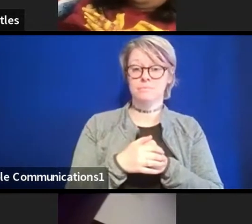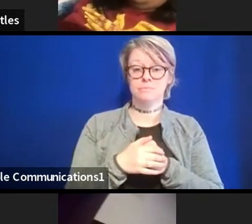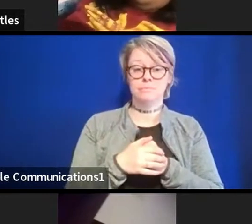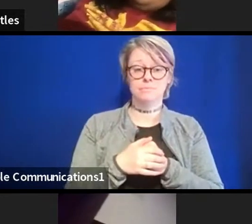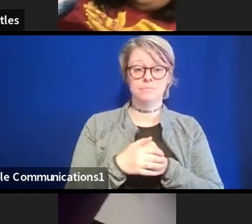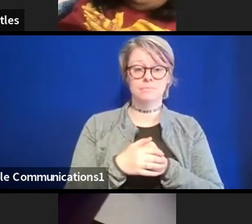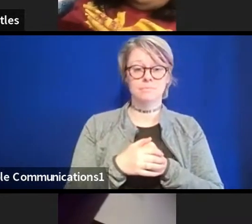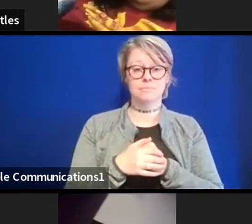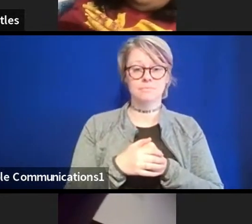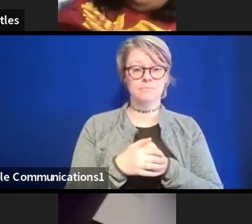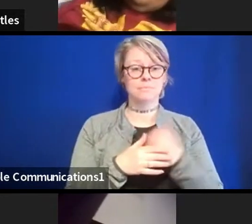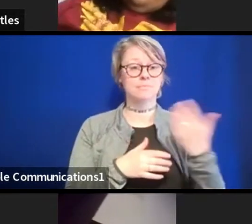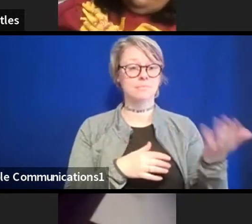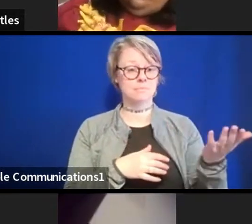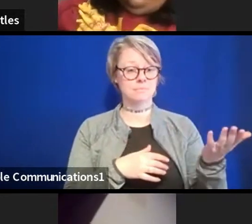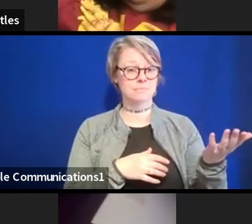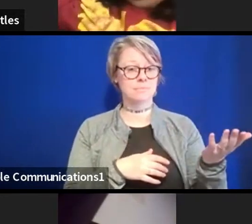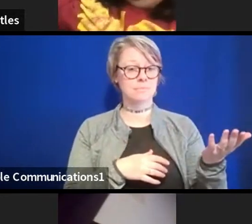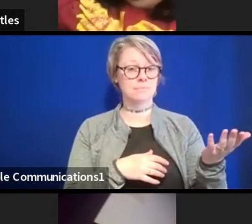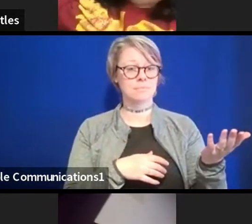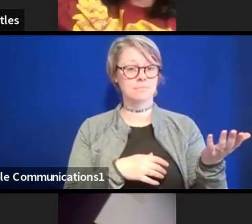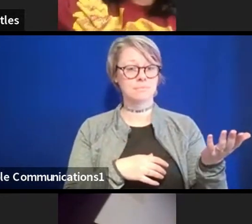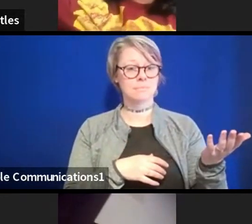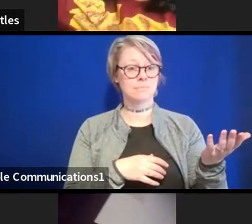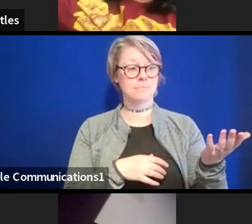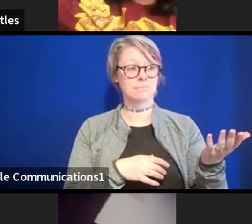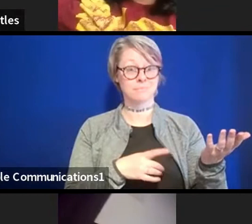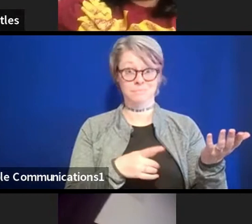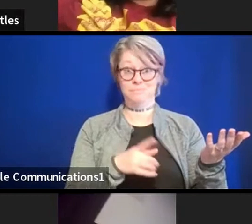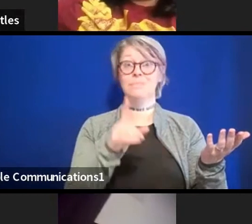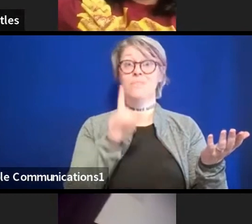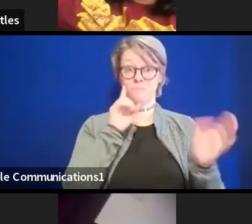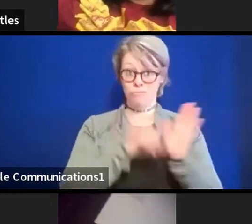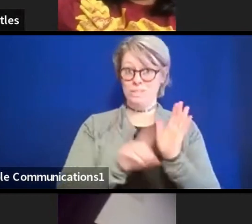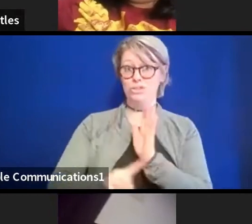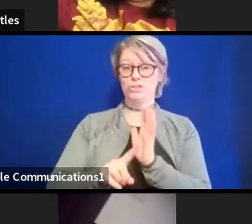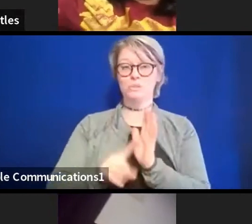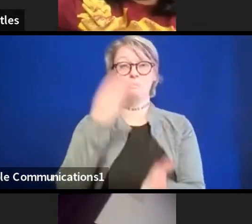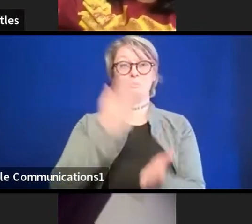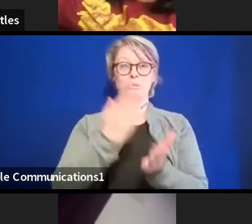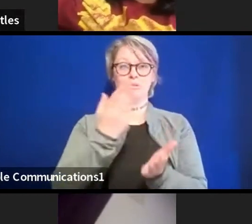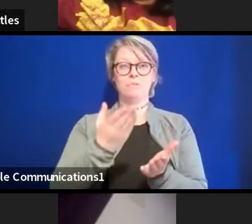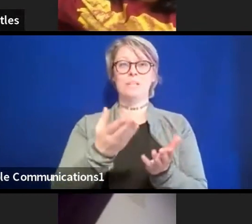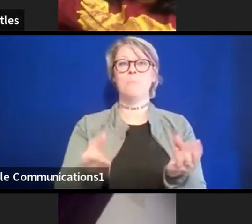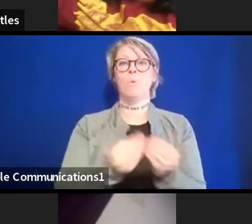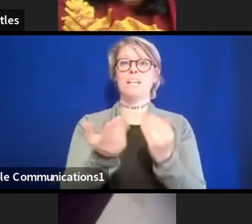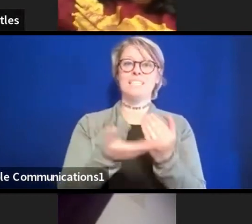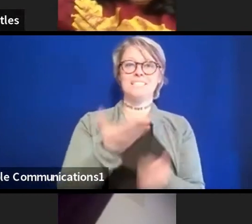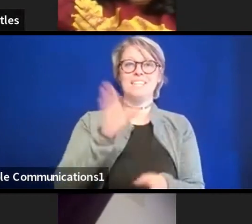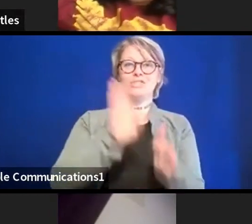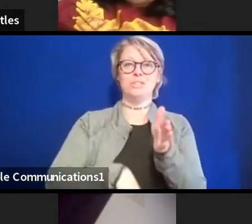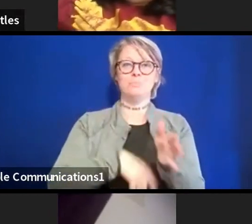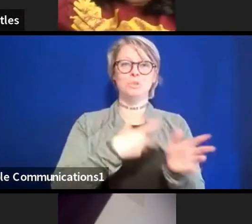know, that there's actually some proof that it costs less money to end someone's life than to